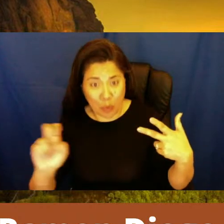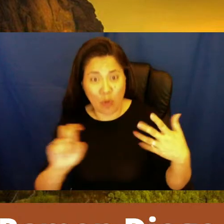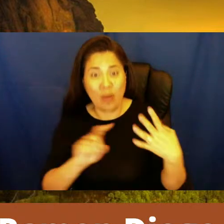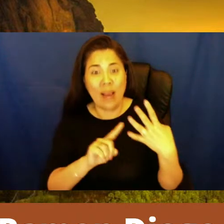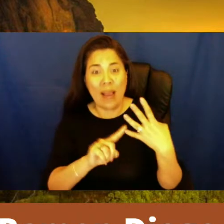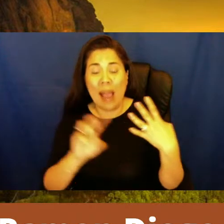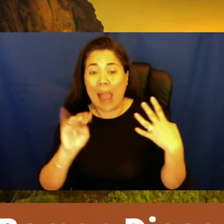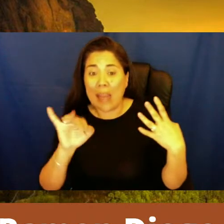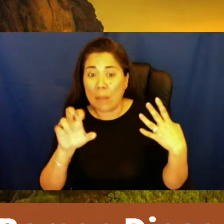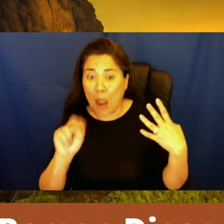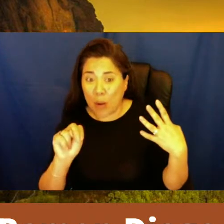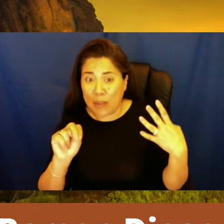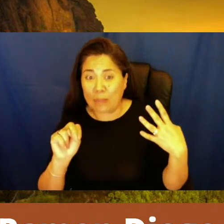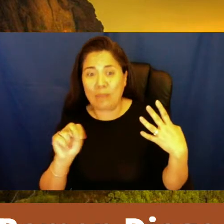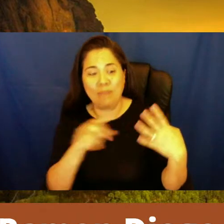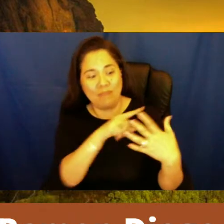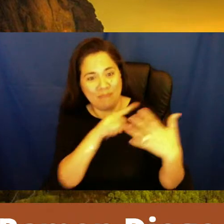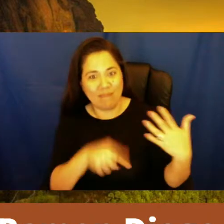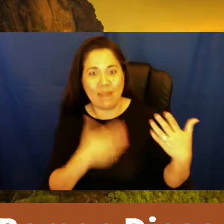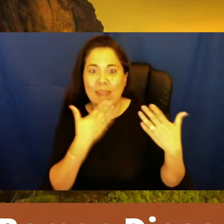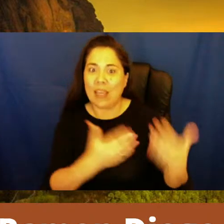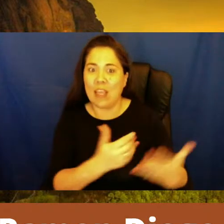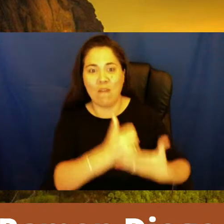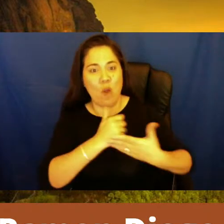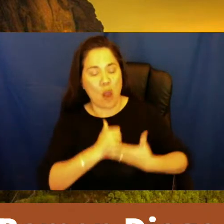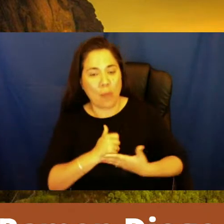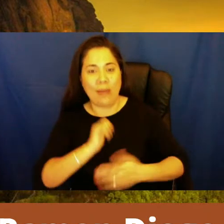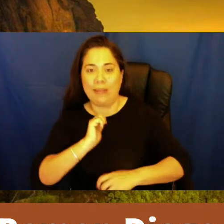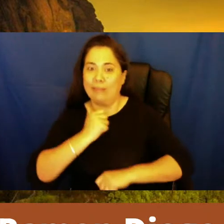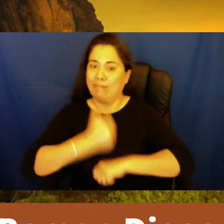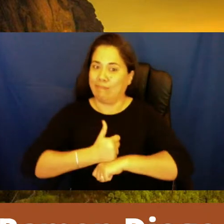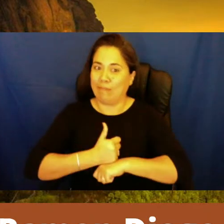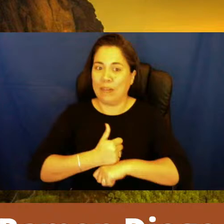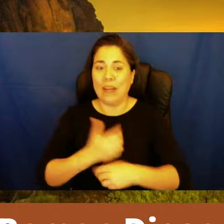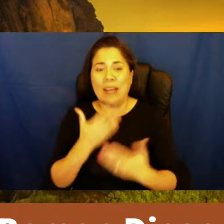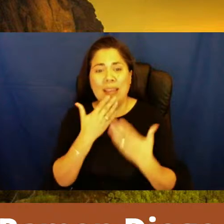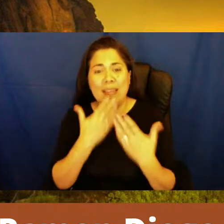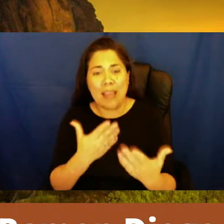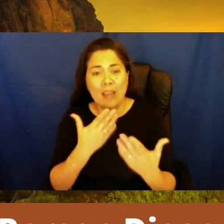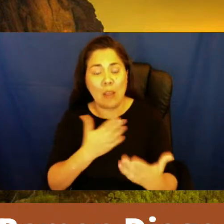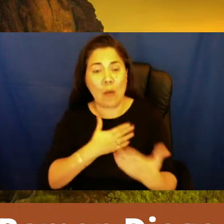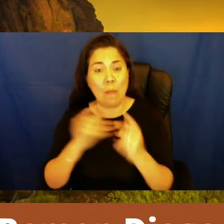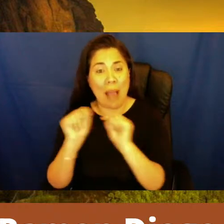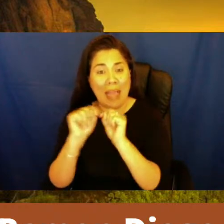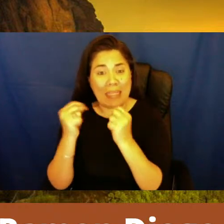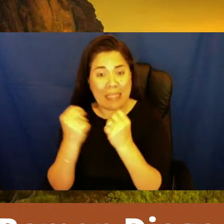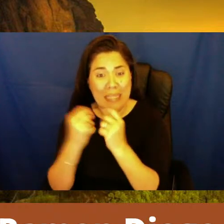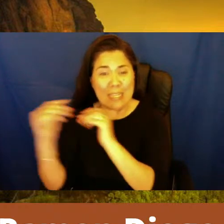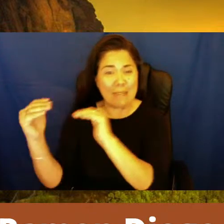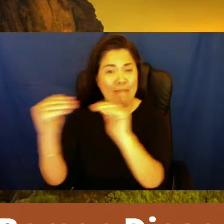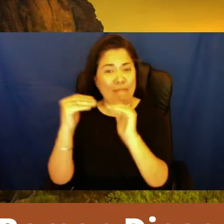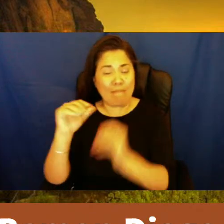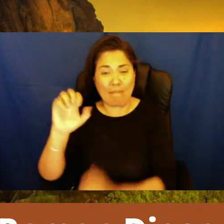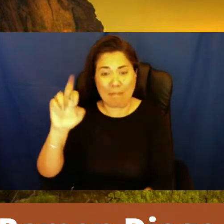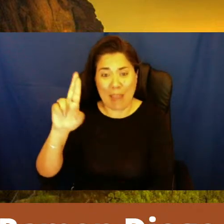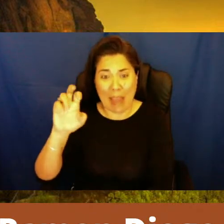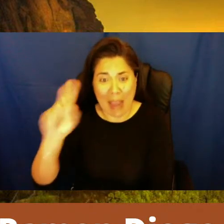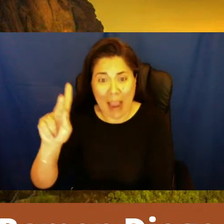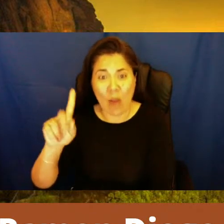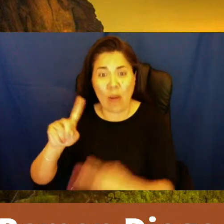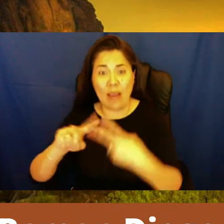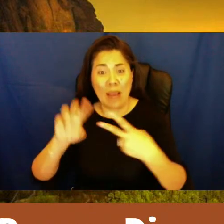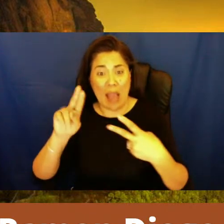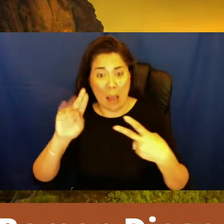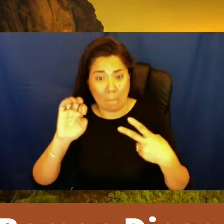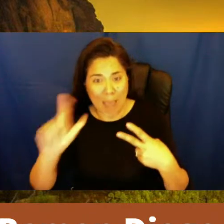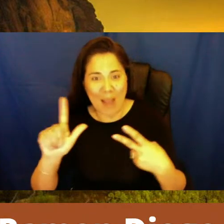and Yassine's, for helping us make this happen. Thank you to my team so much. Eric, Manuel, helping me